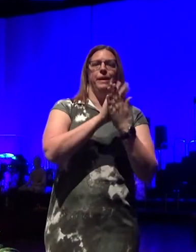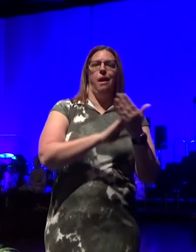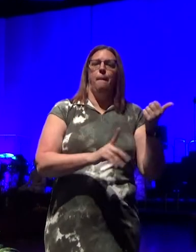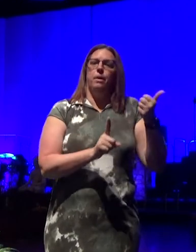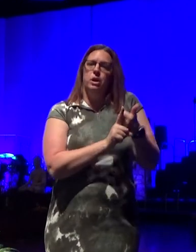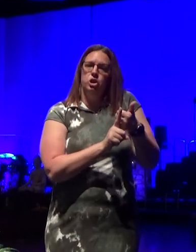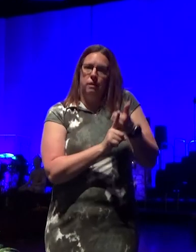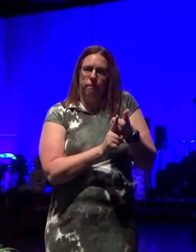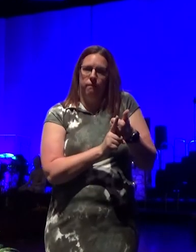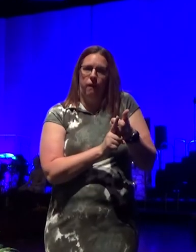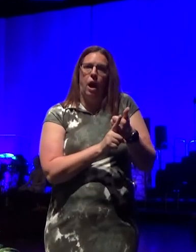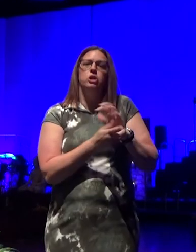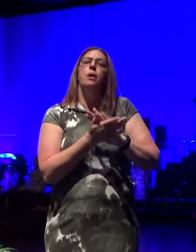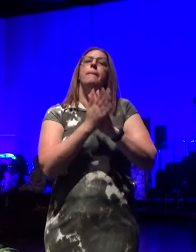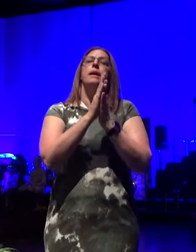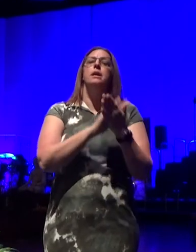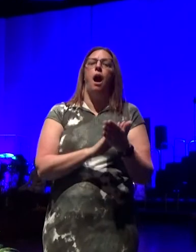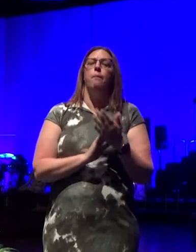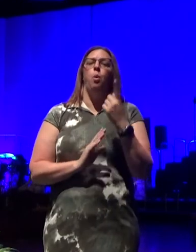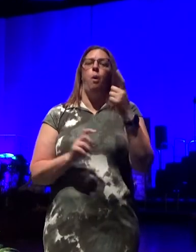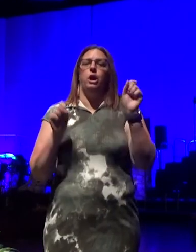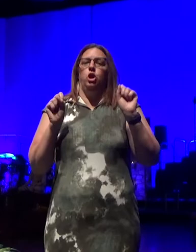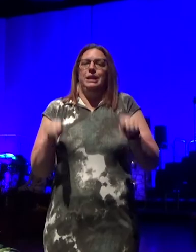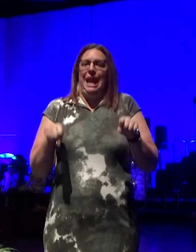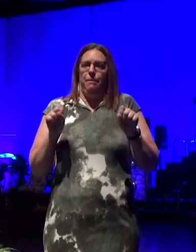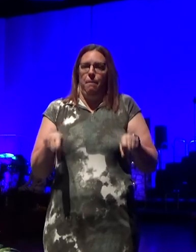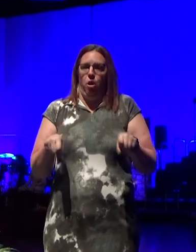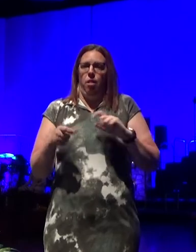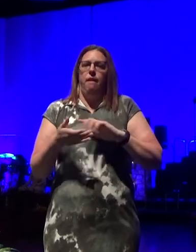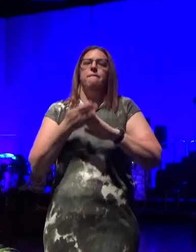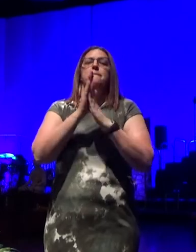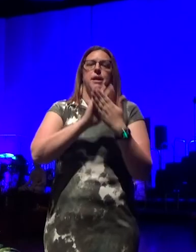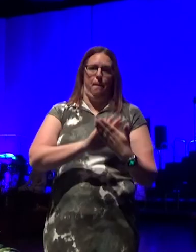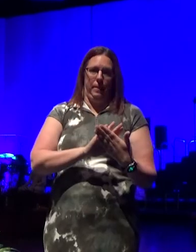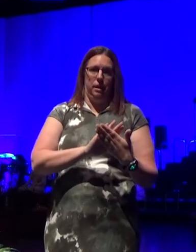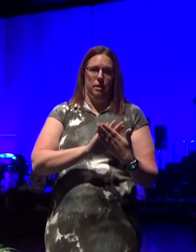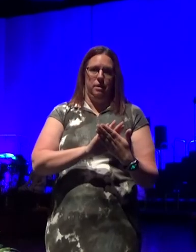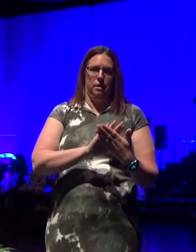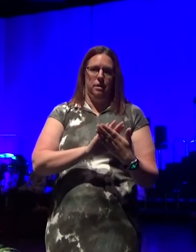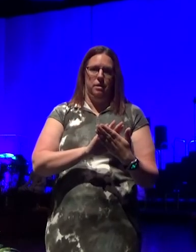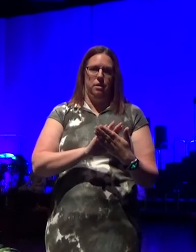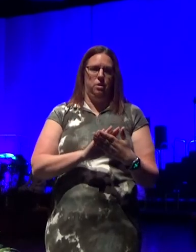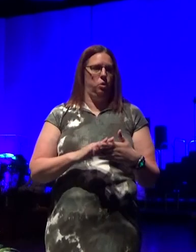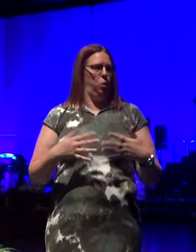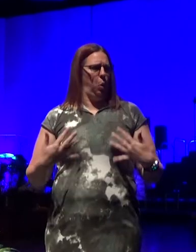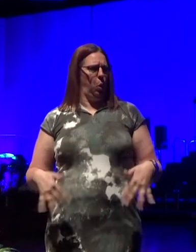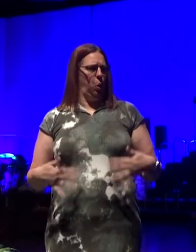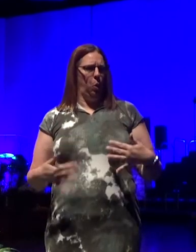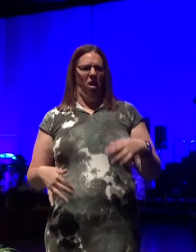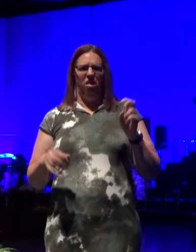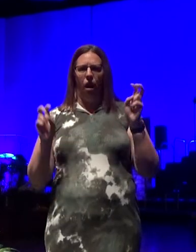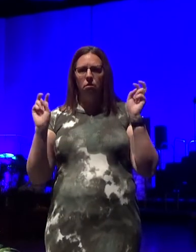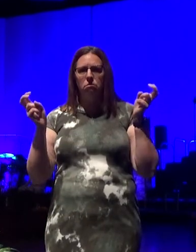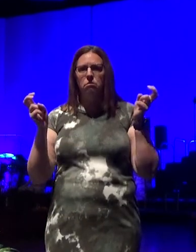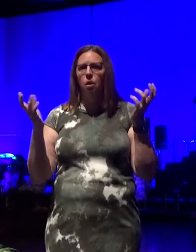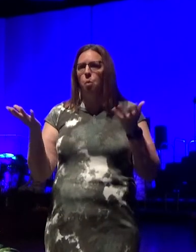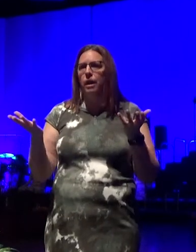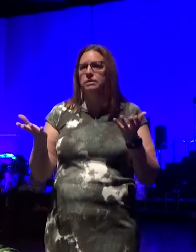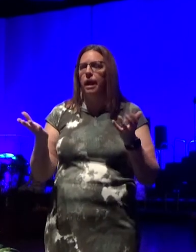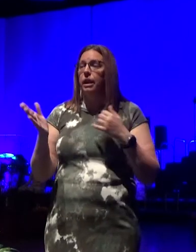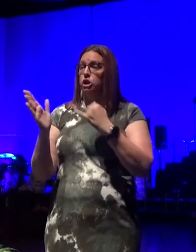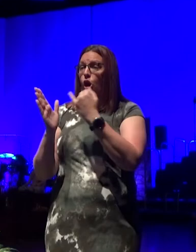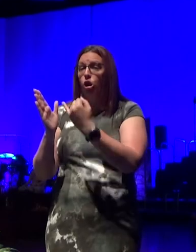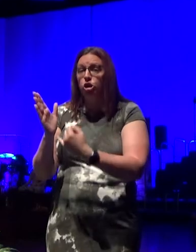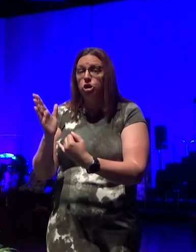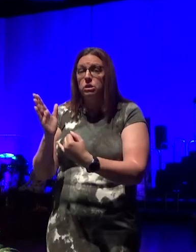one is capable of becoming." What is that for you? Is it an art? Whatever it may be in the